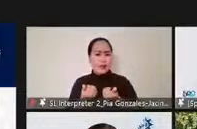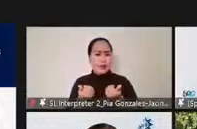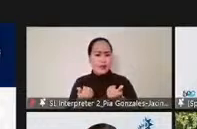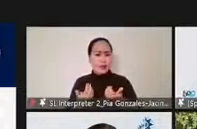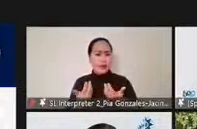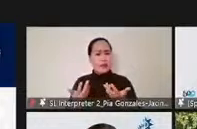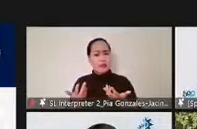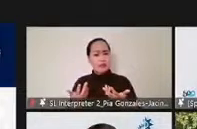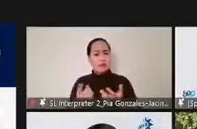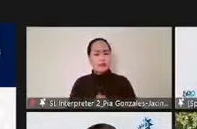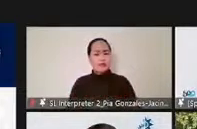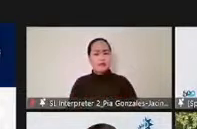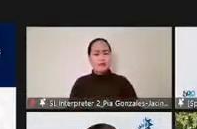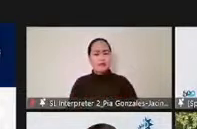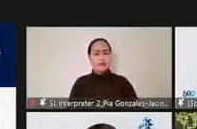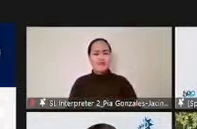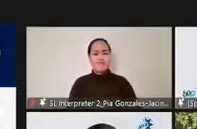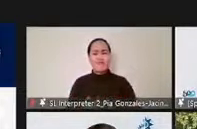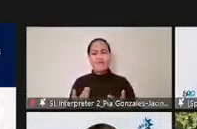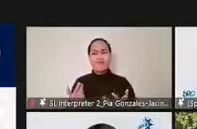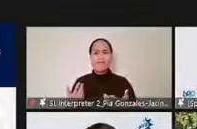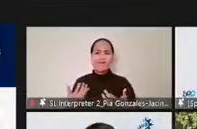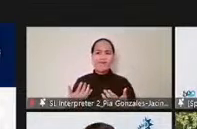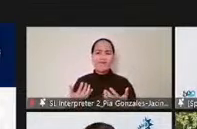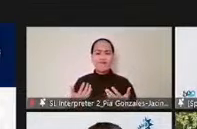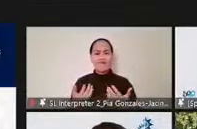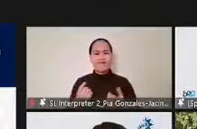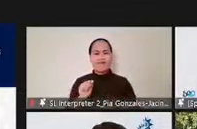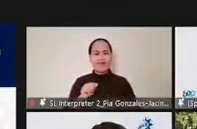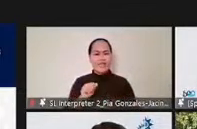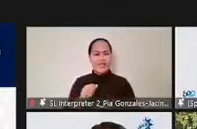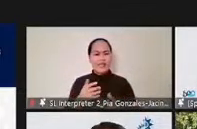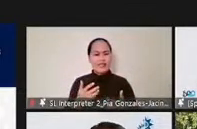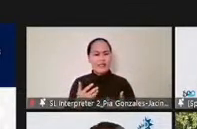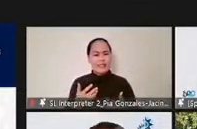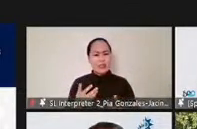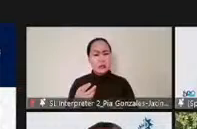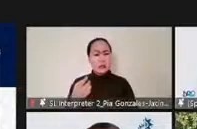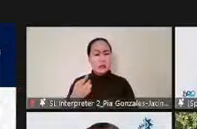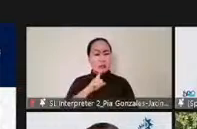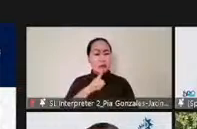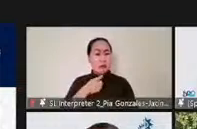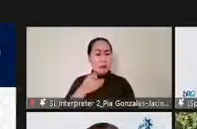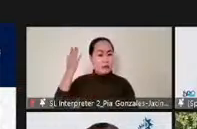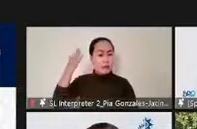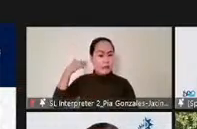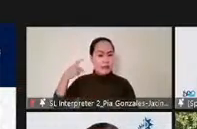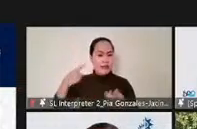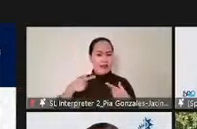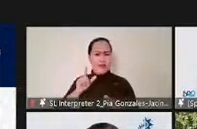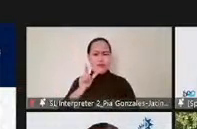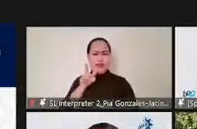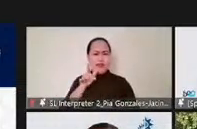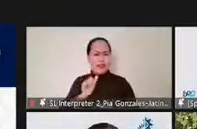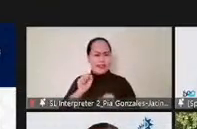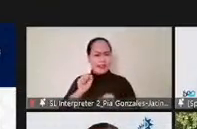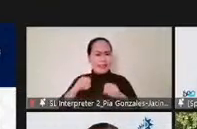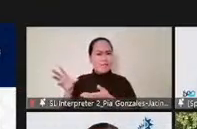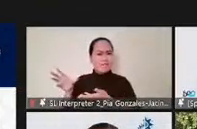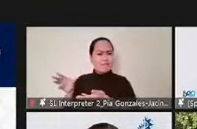available. So we are lucky that time that we were able to collect that